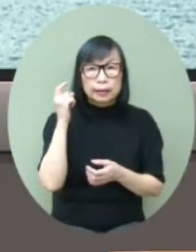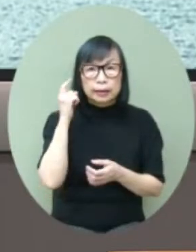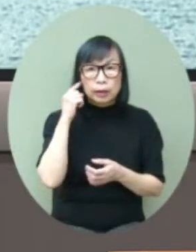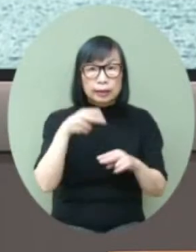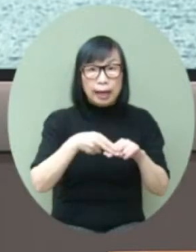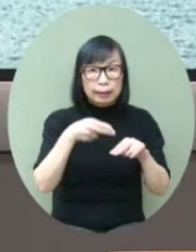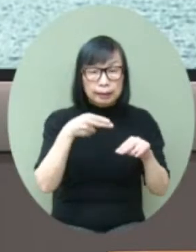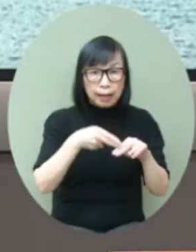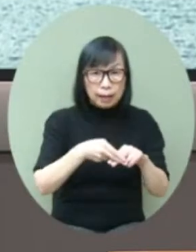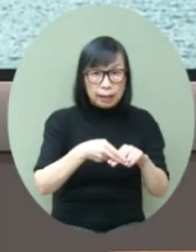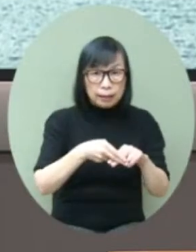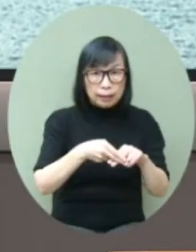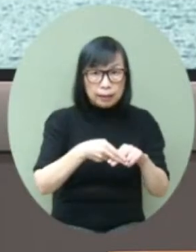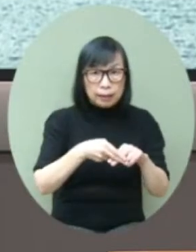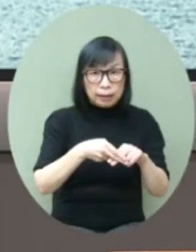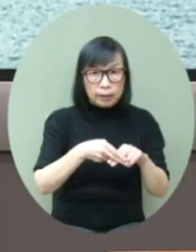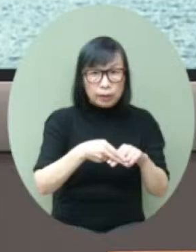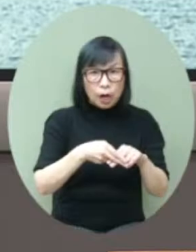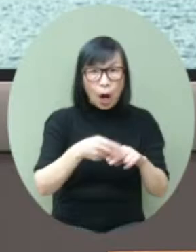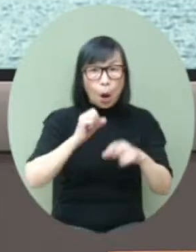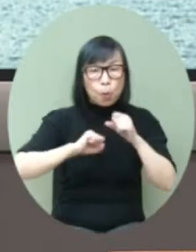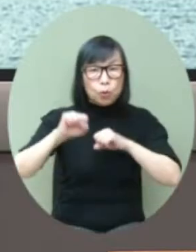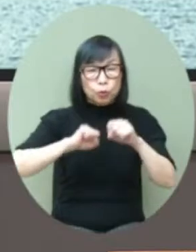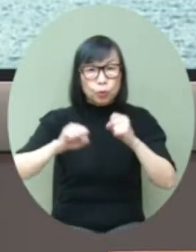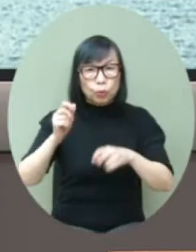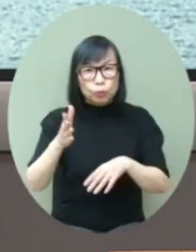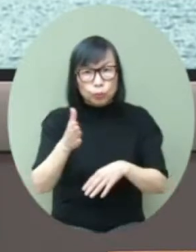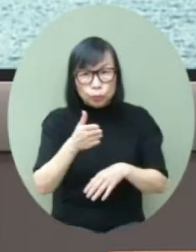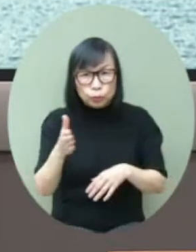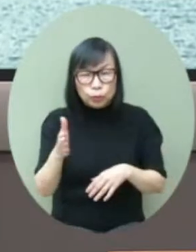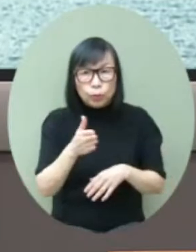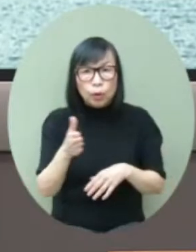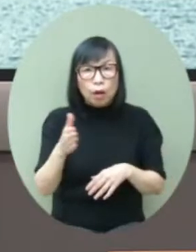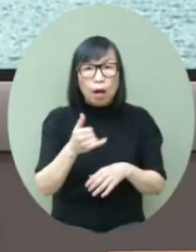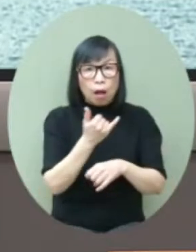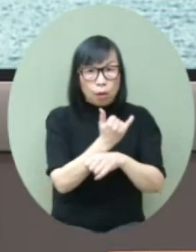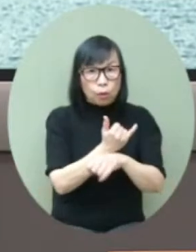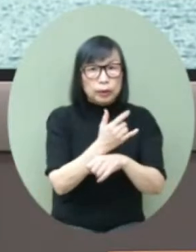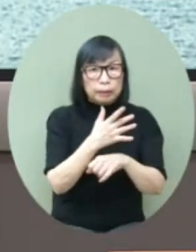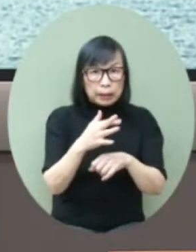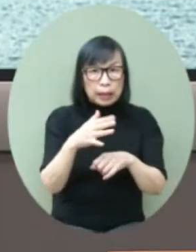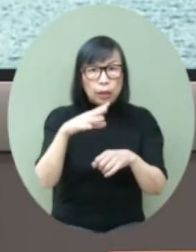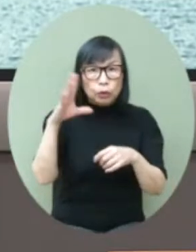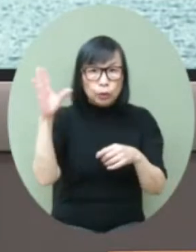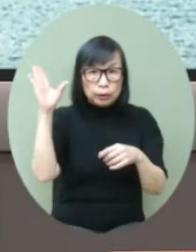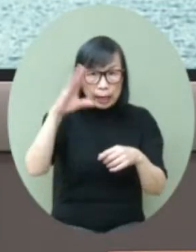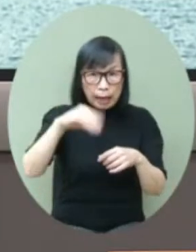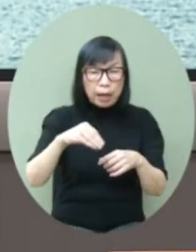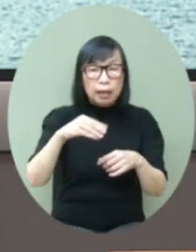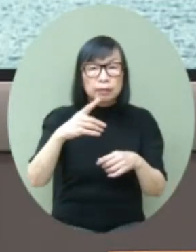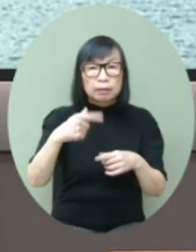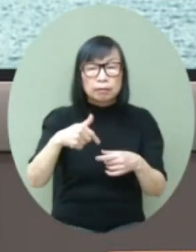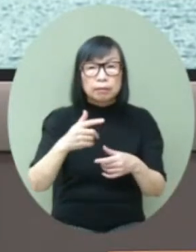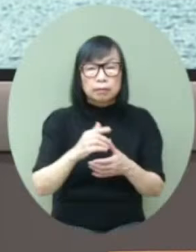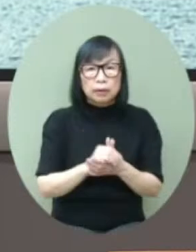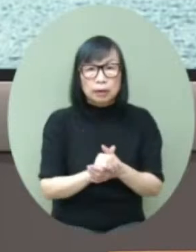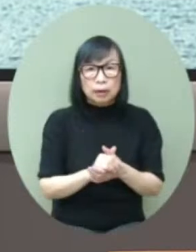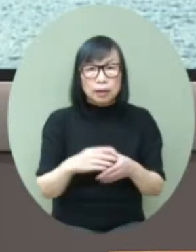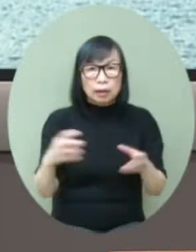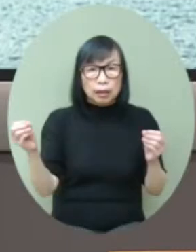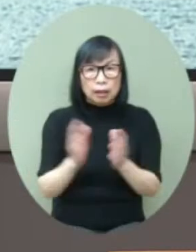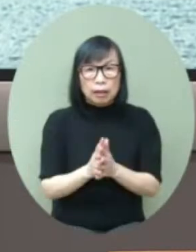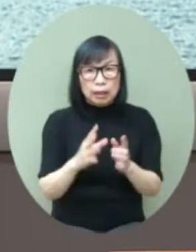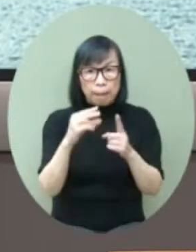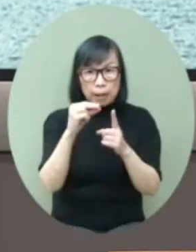We understand that the activity or the function which was held at that restaurant started from